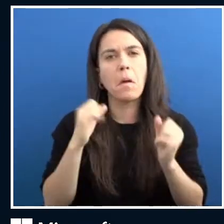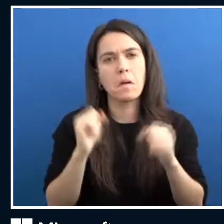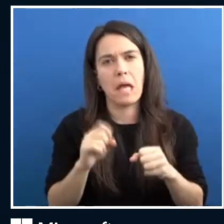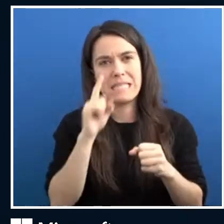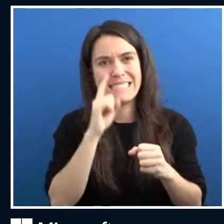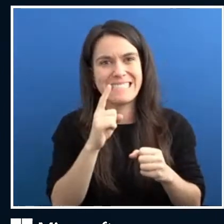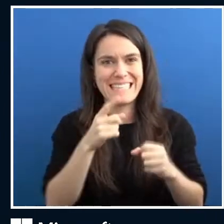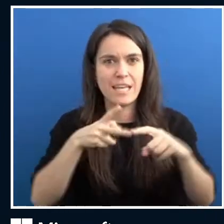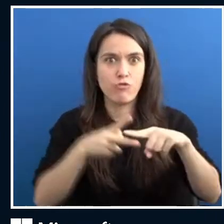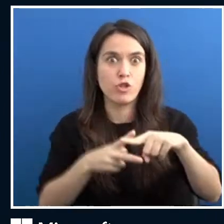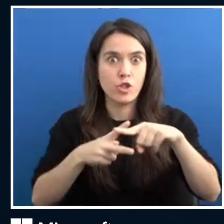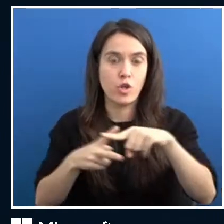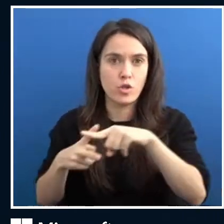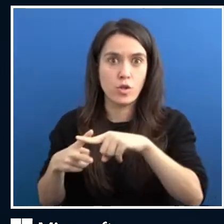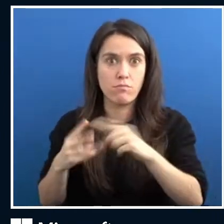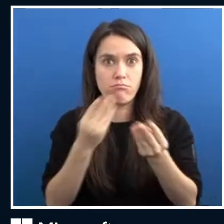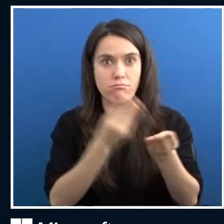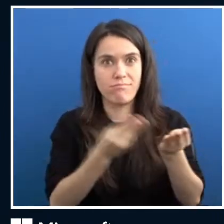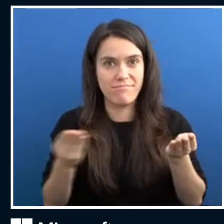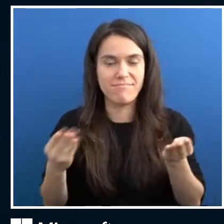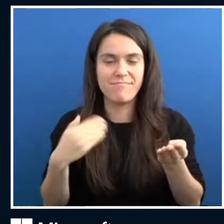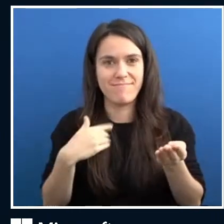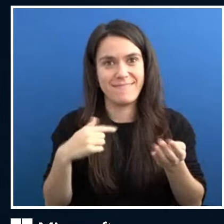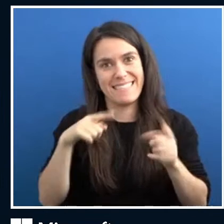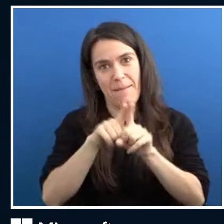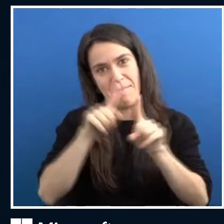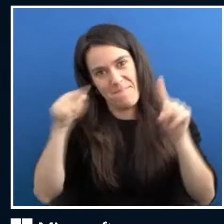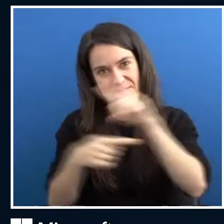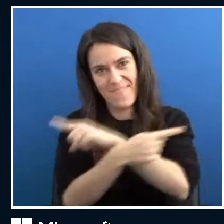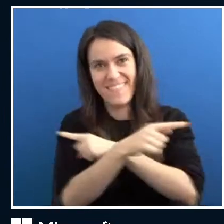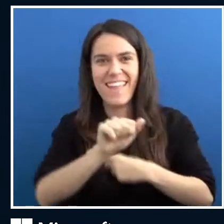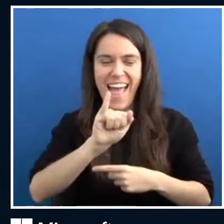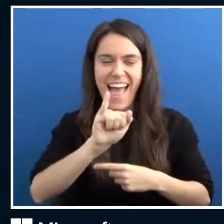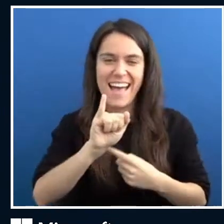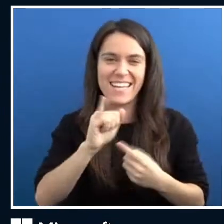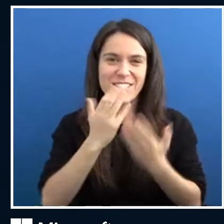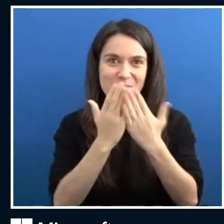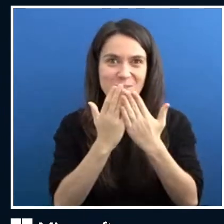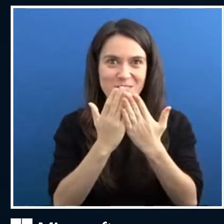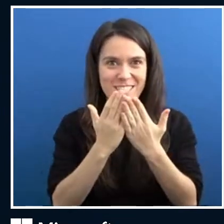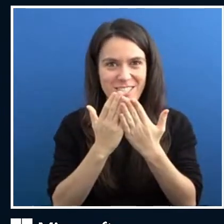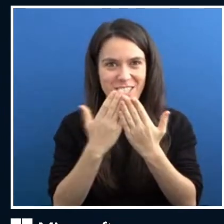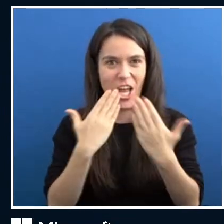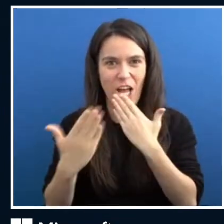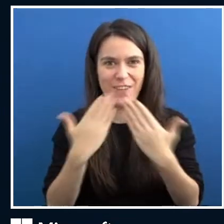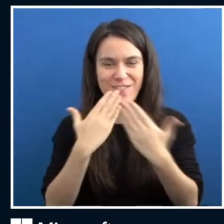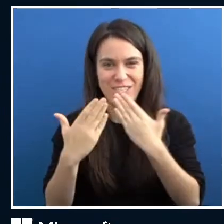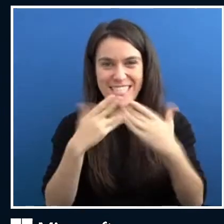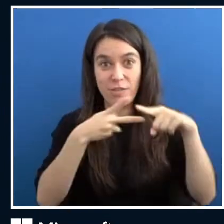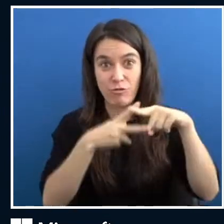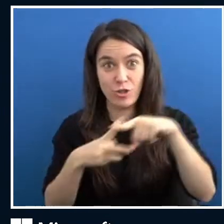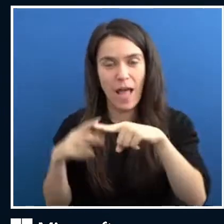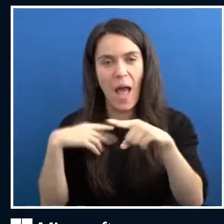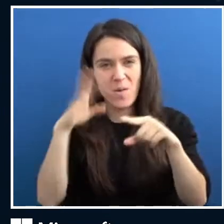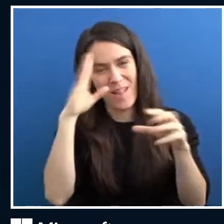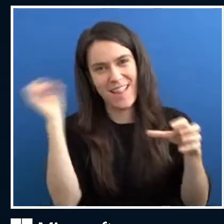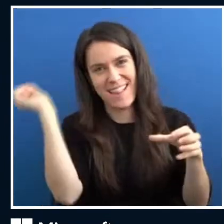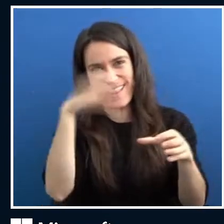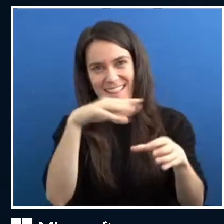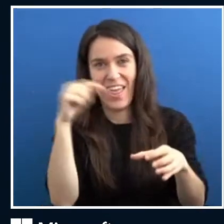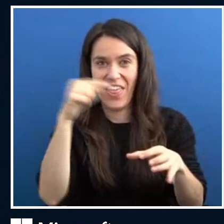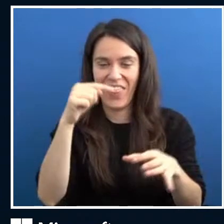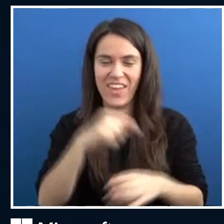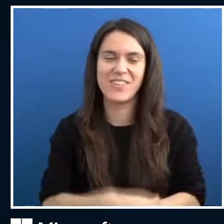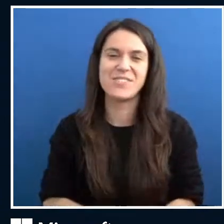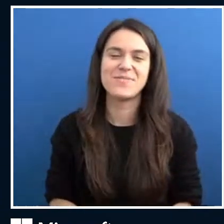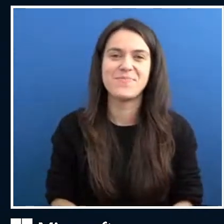the AI Student Conference resources webpage. Next, we need to extract the answers from the